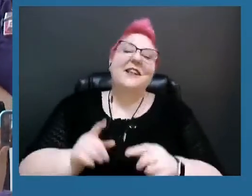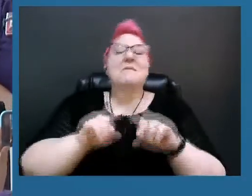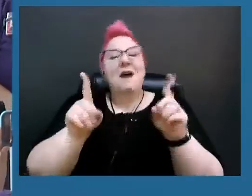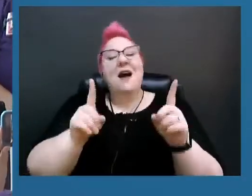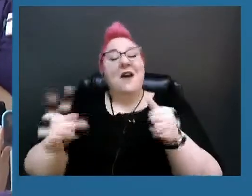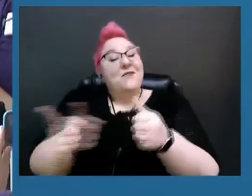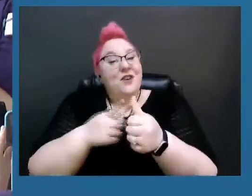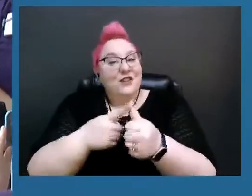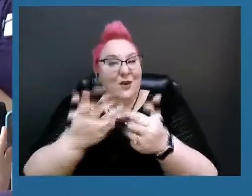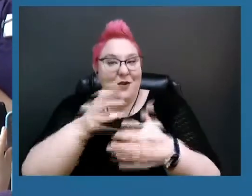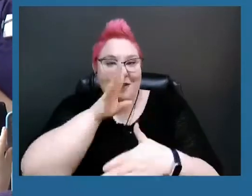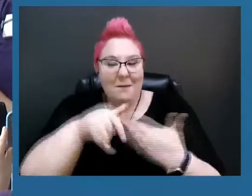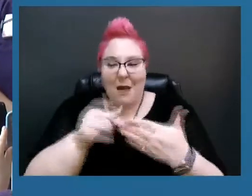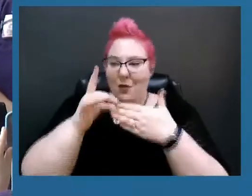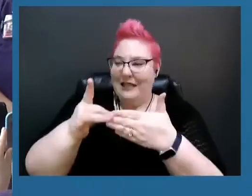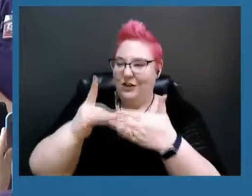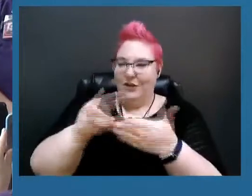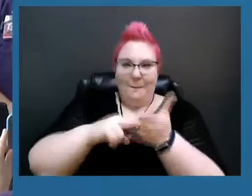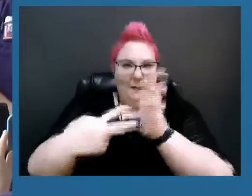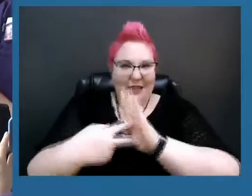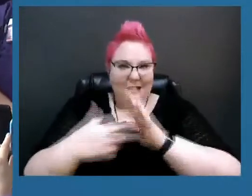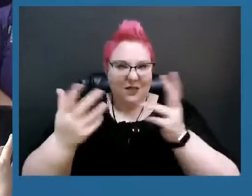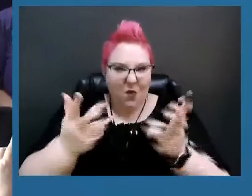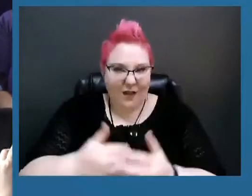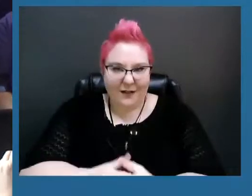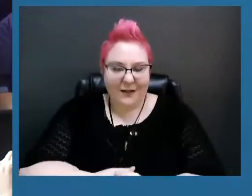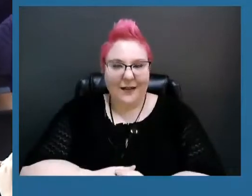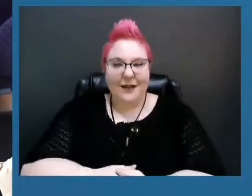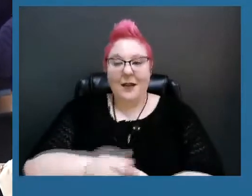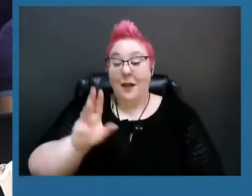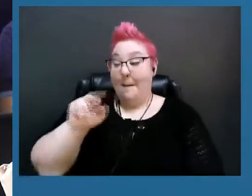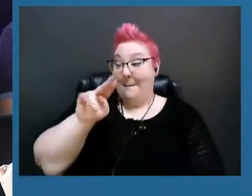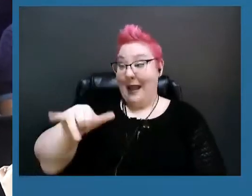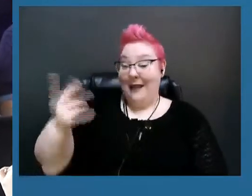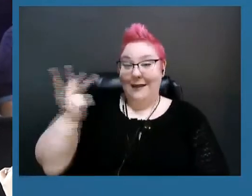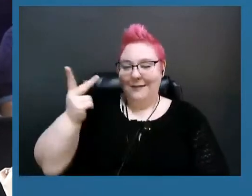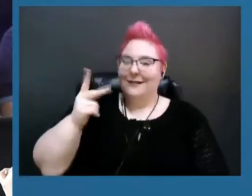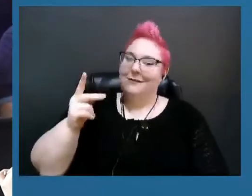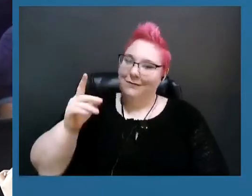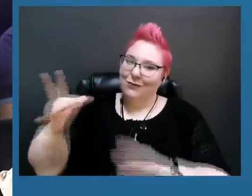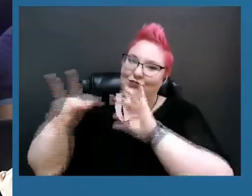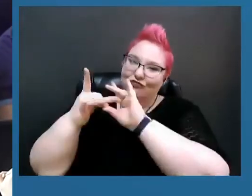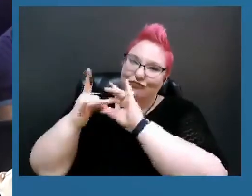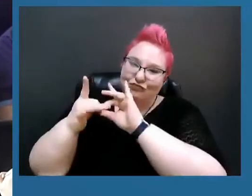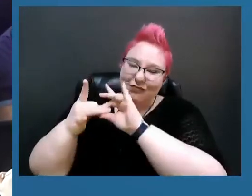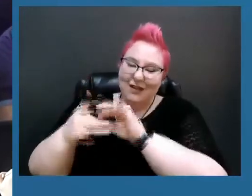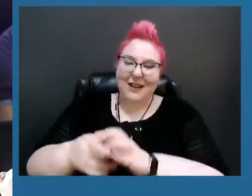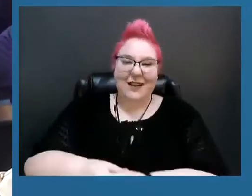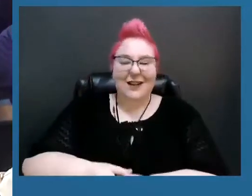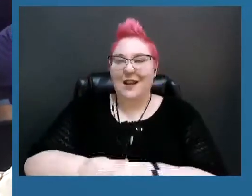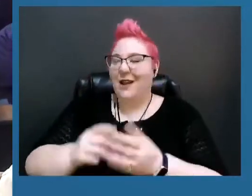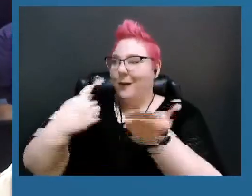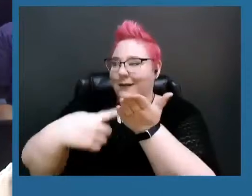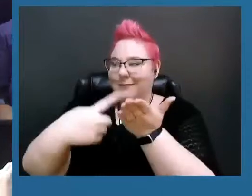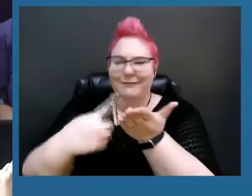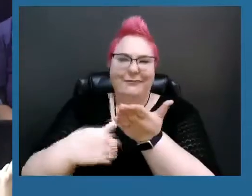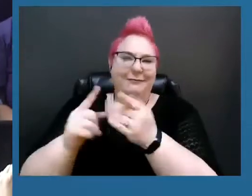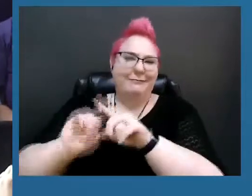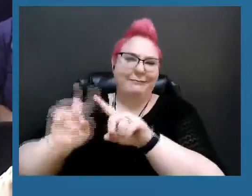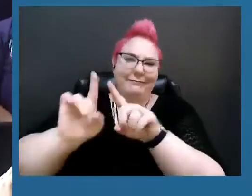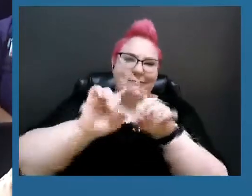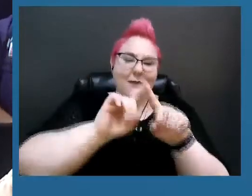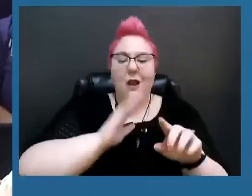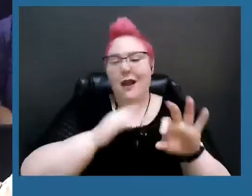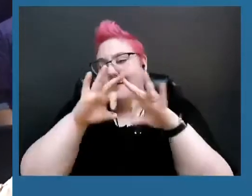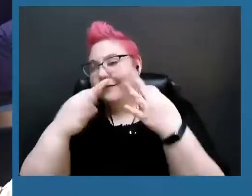about what leadership looks like. I mean, Manny and I have become very close. We talk about all kinds of things, our families,